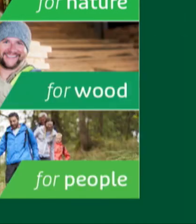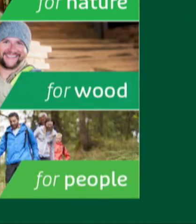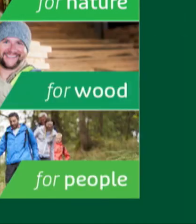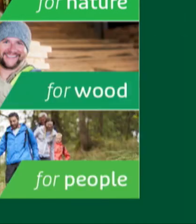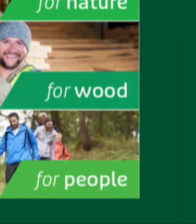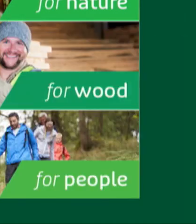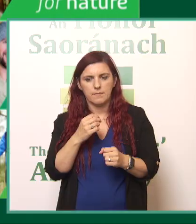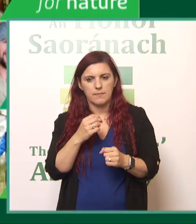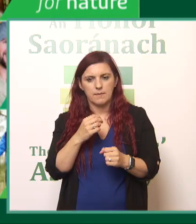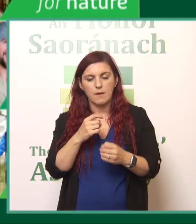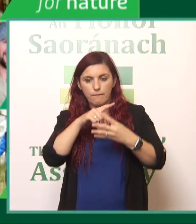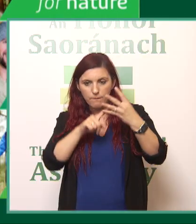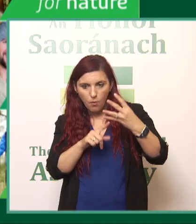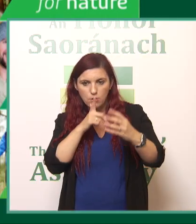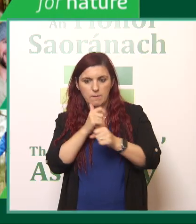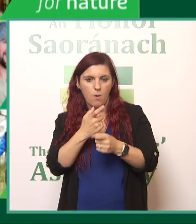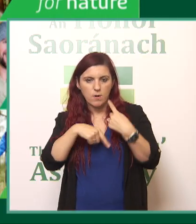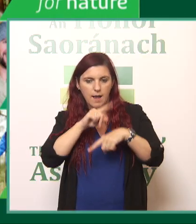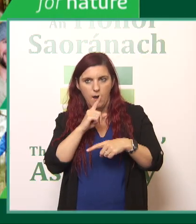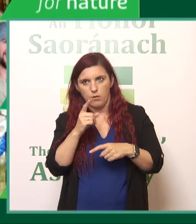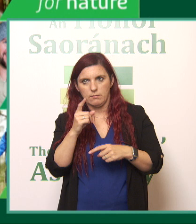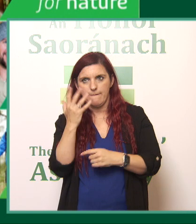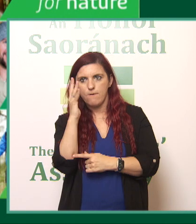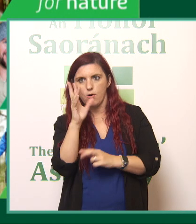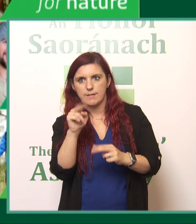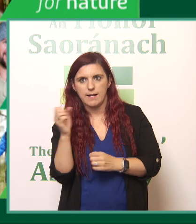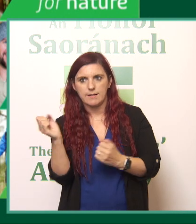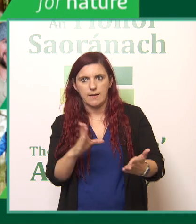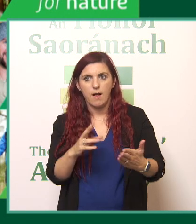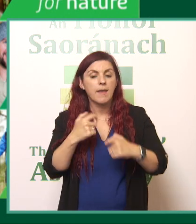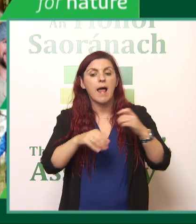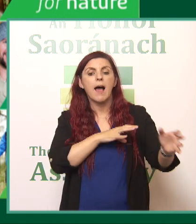forests can deliver. And really then it's a matter of balance after that.